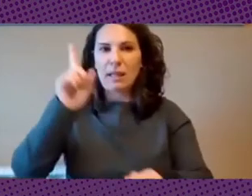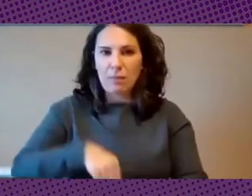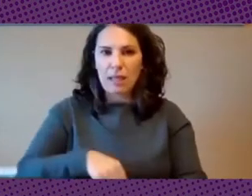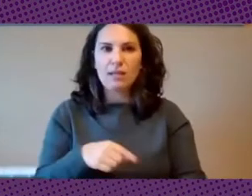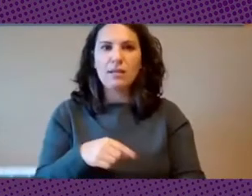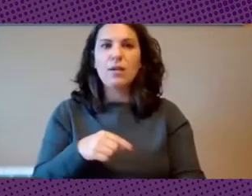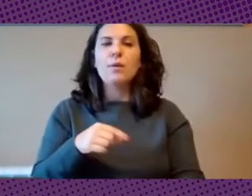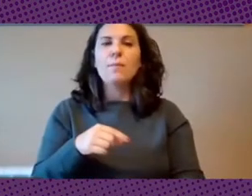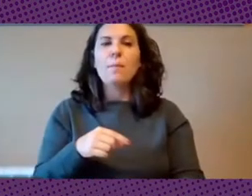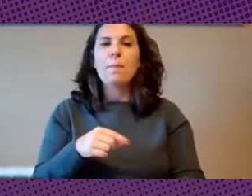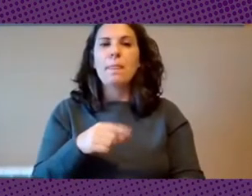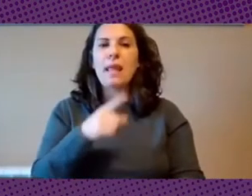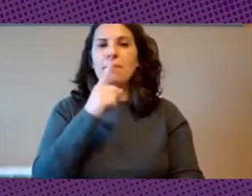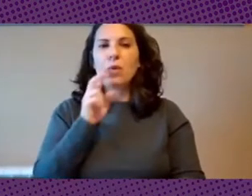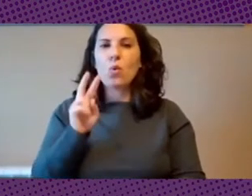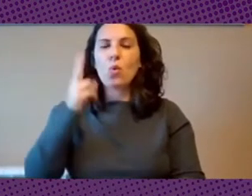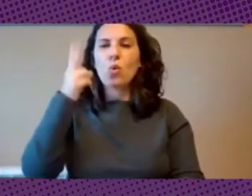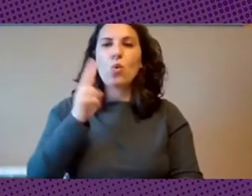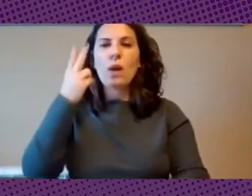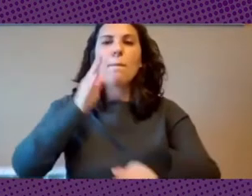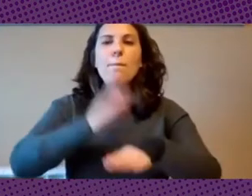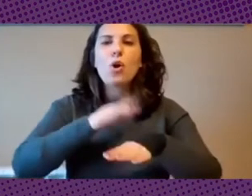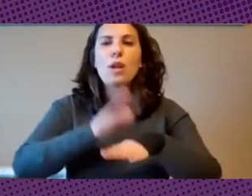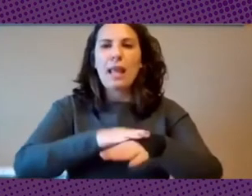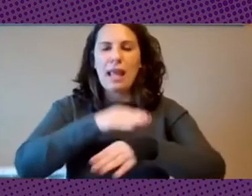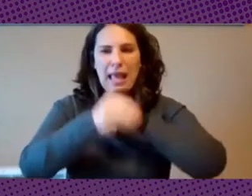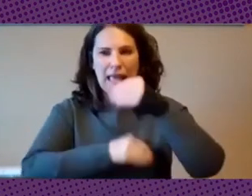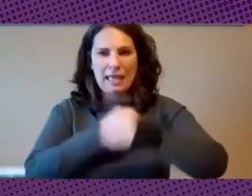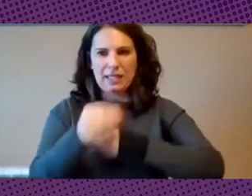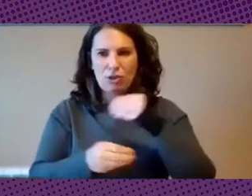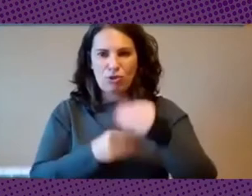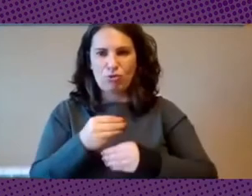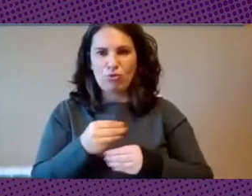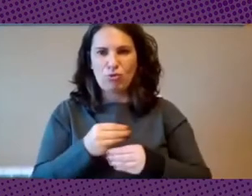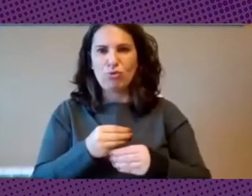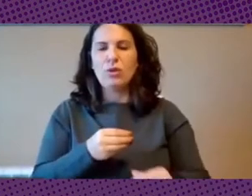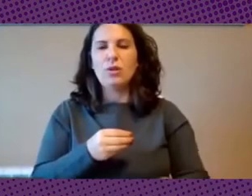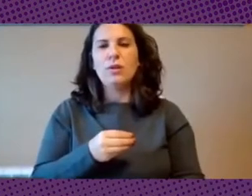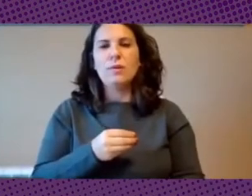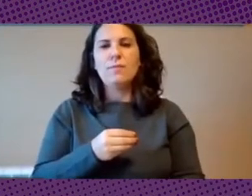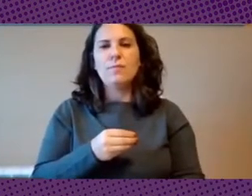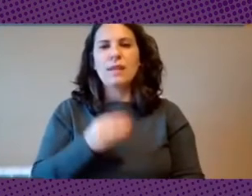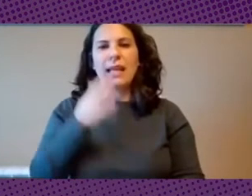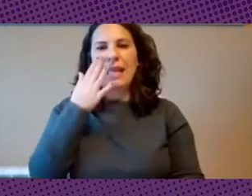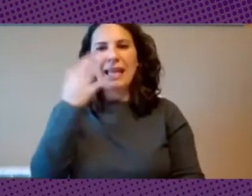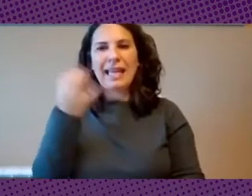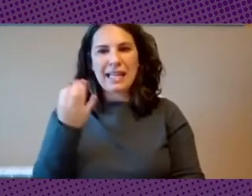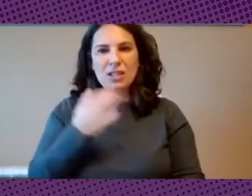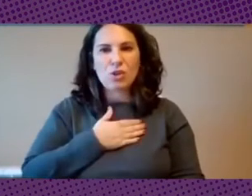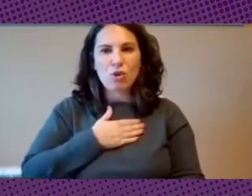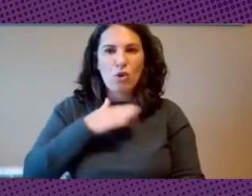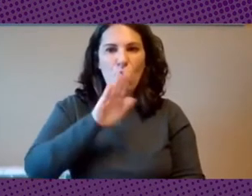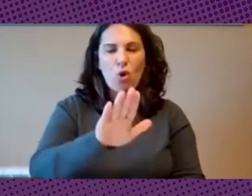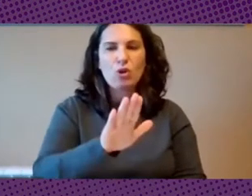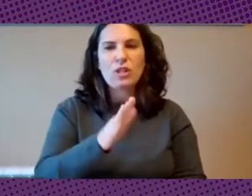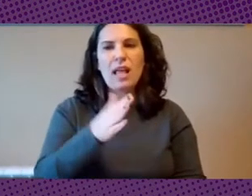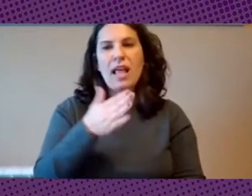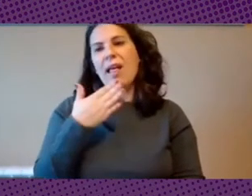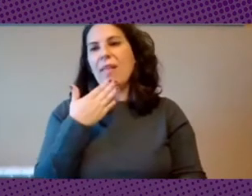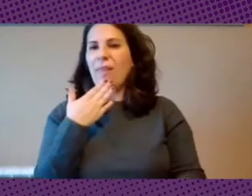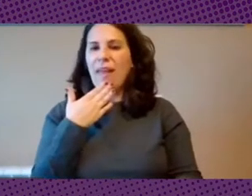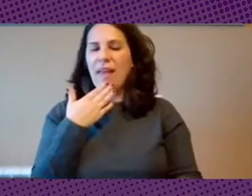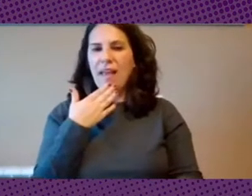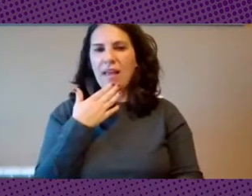PPP laws tells us a lot about the dangers of relying on PPPs for delivering public